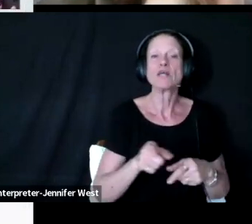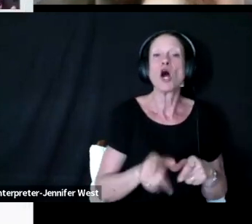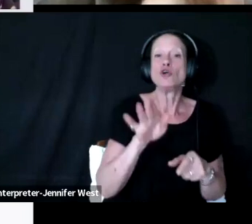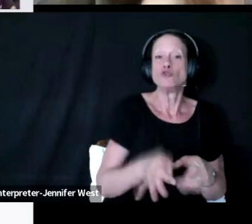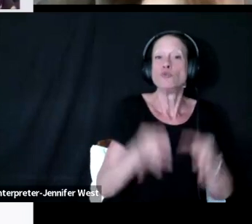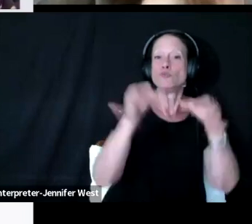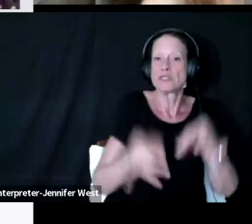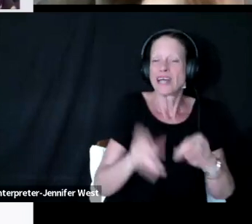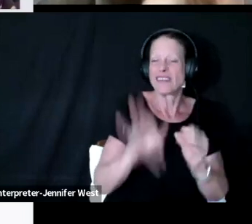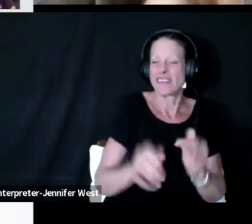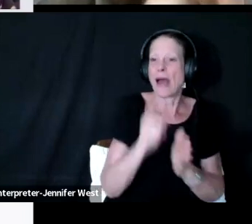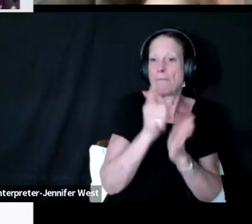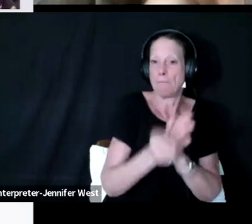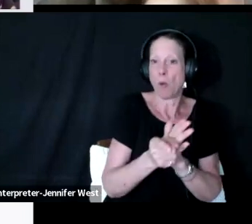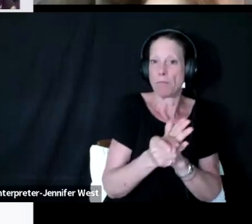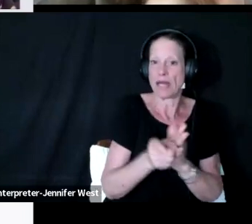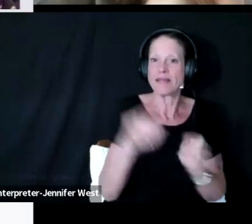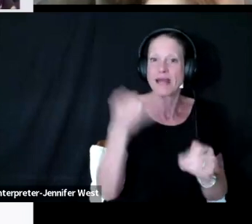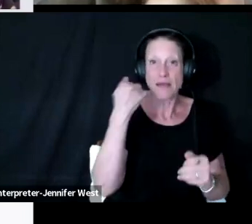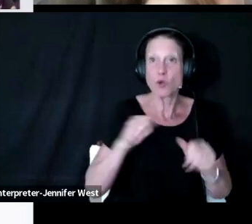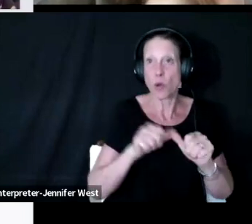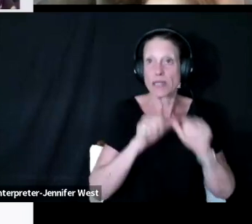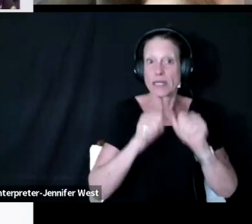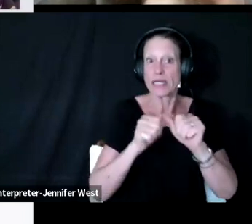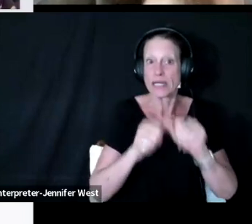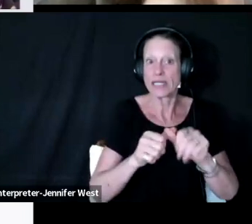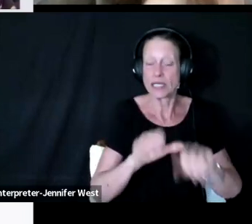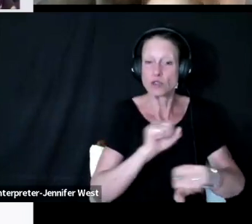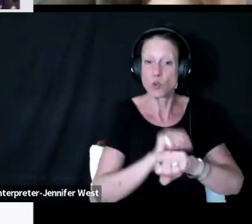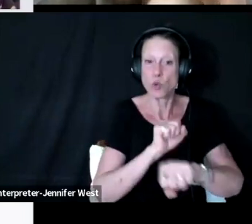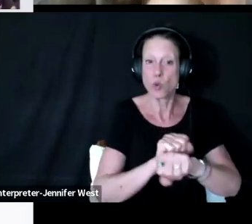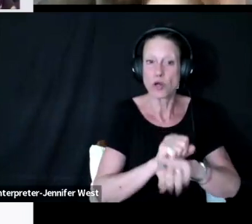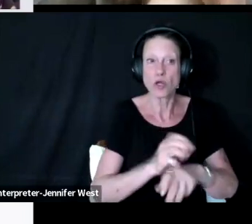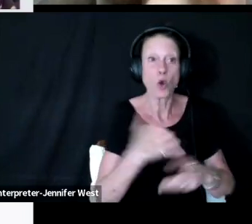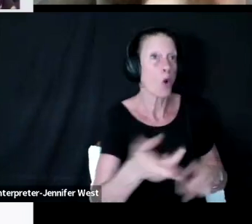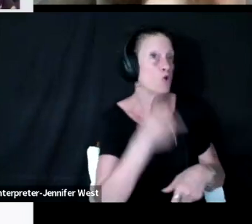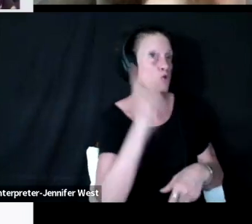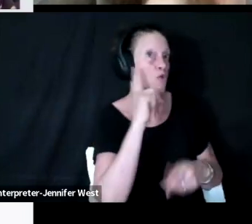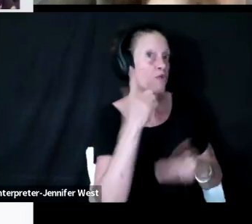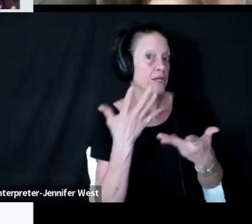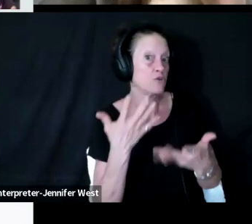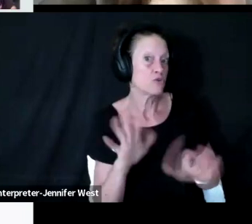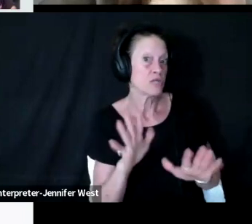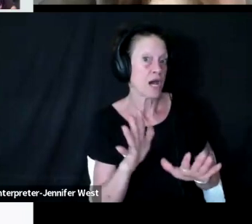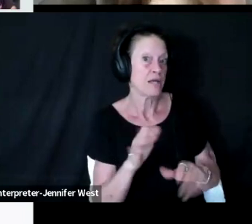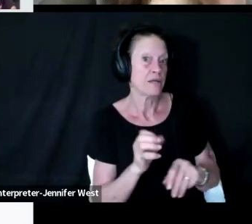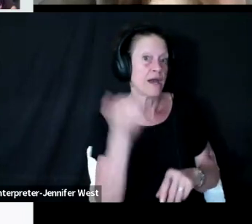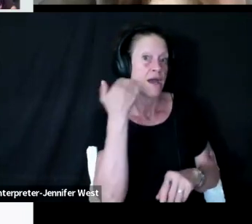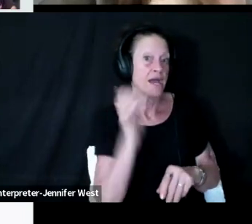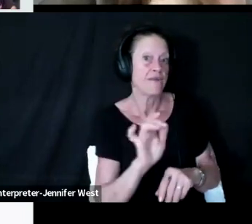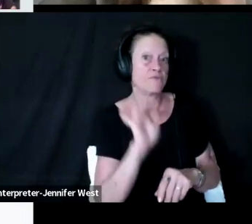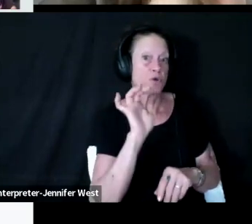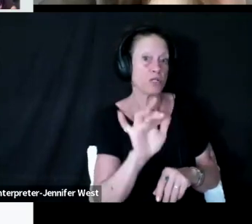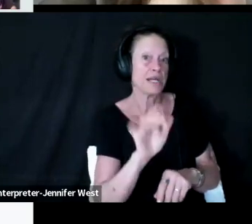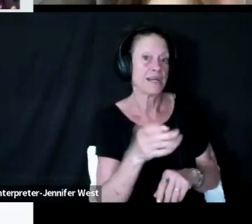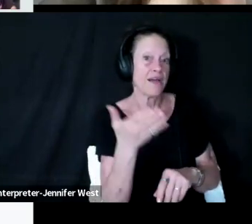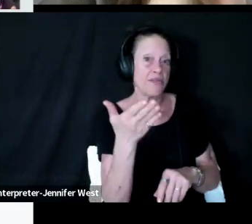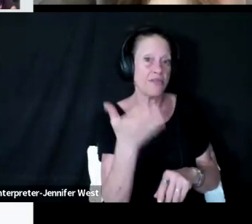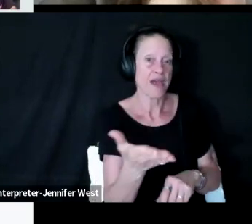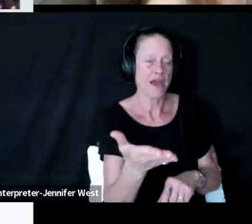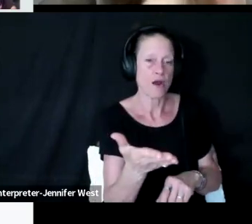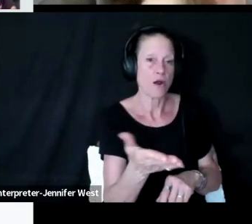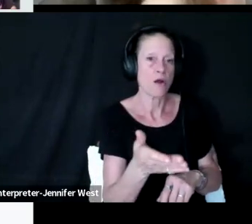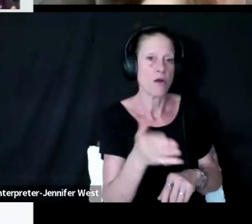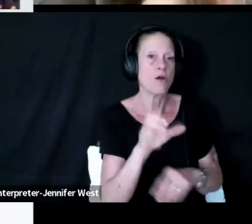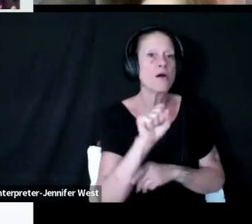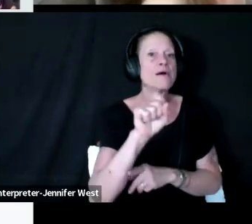moment, like if you feel like you want to continue working on it or if you think it's done. And by clicking there, go ahead, Joel. You can choose